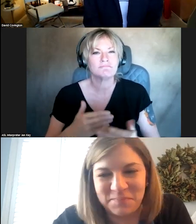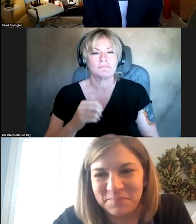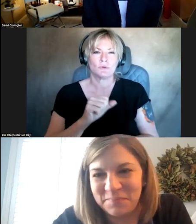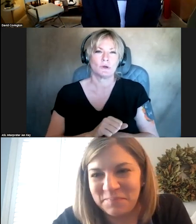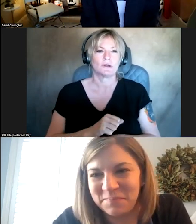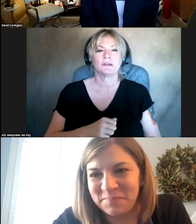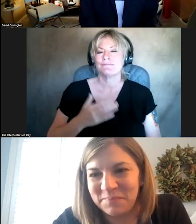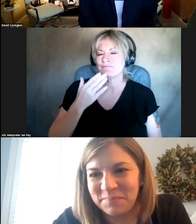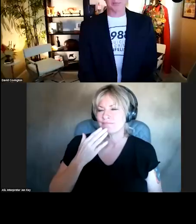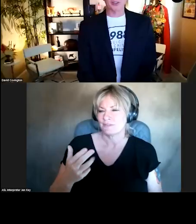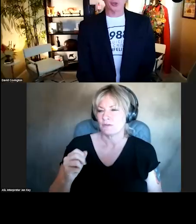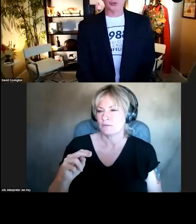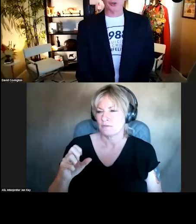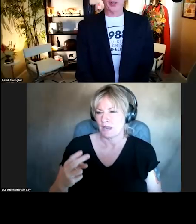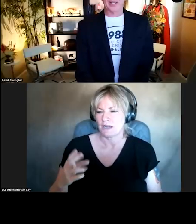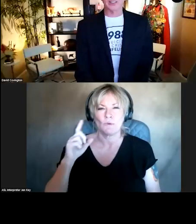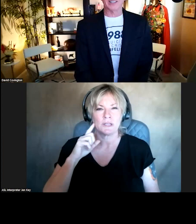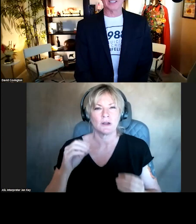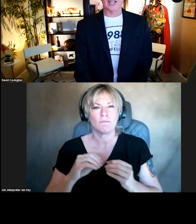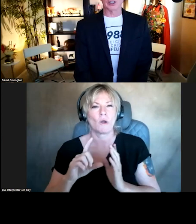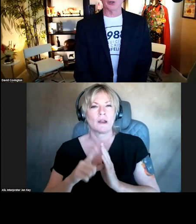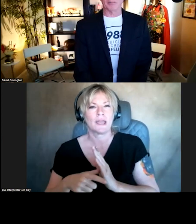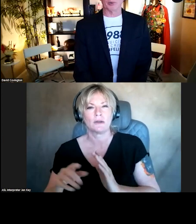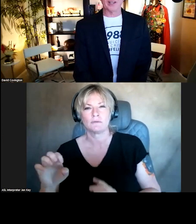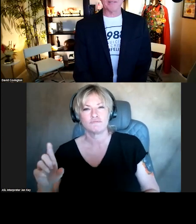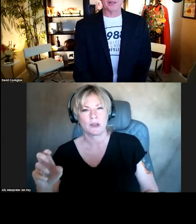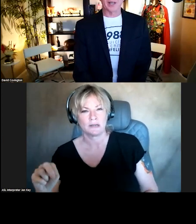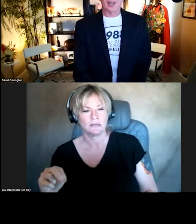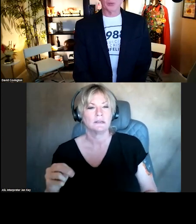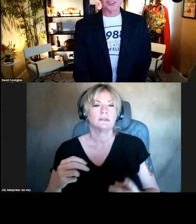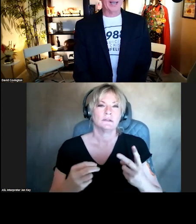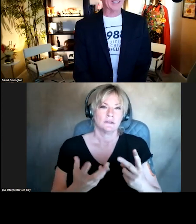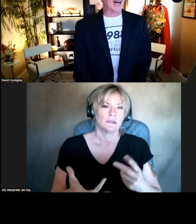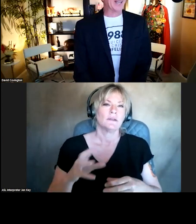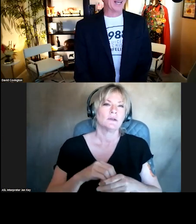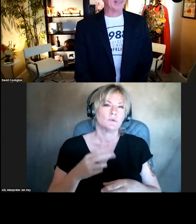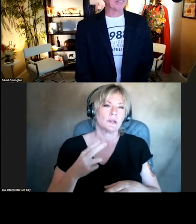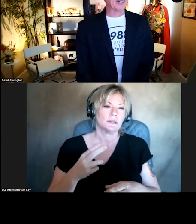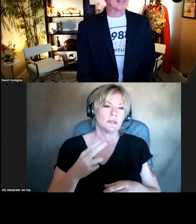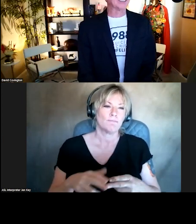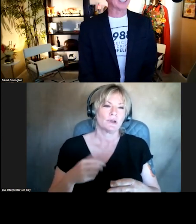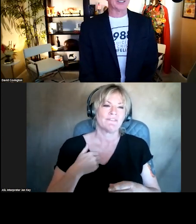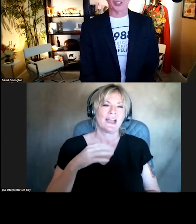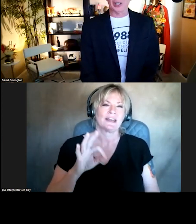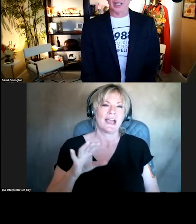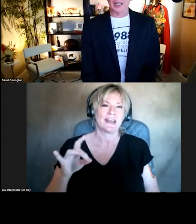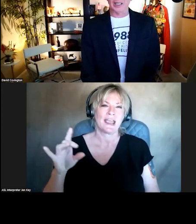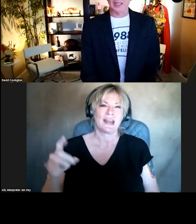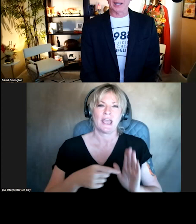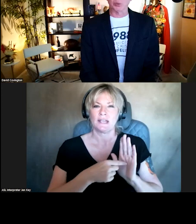And again, we'll have more from Brandon, but two things. They did include a brief, which had 988 front and